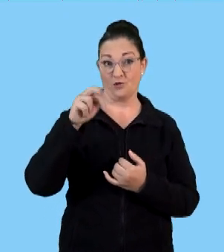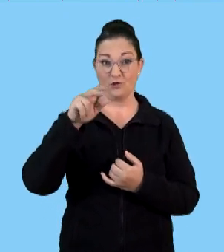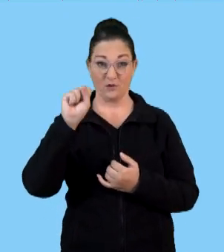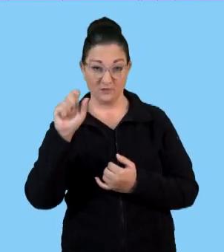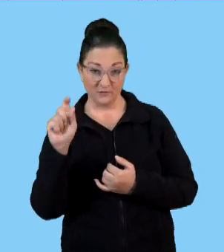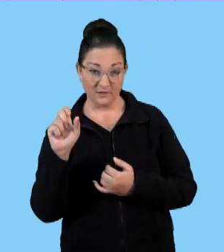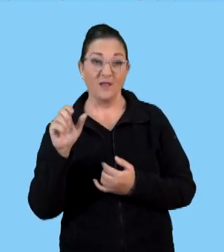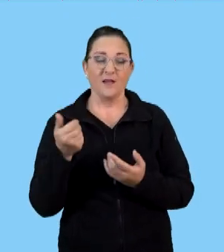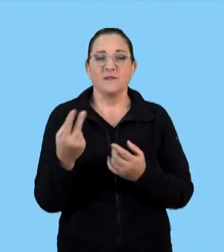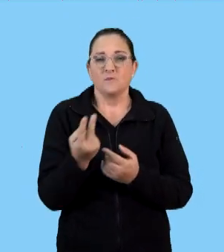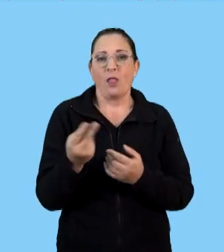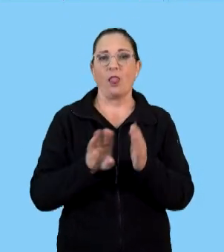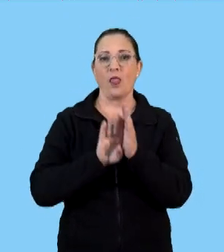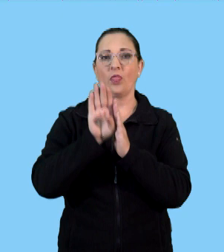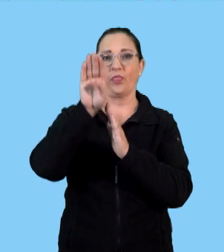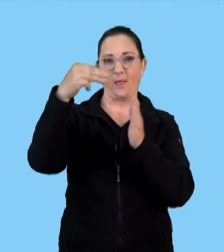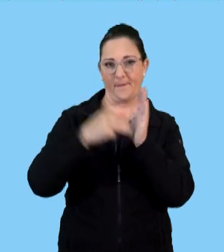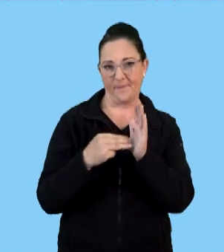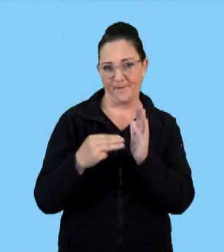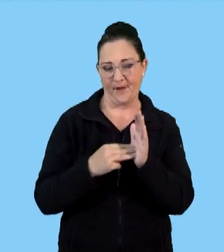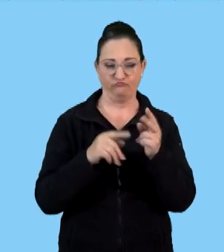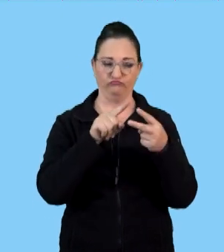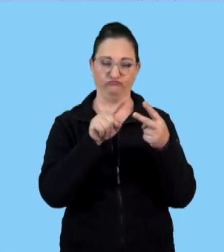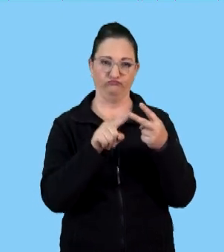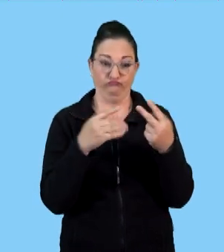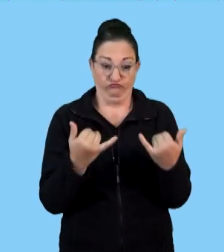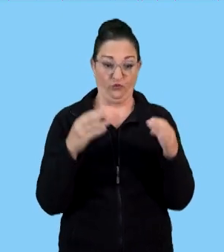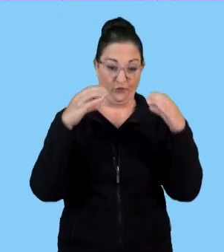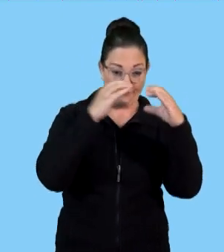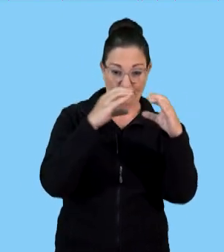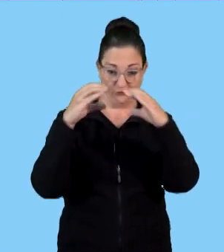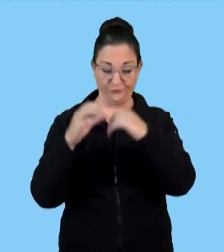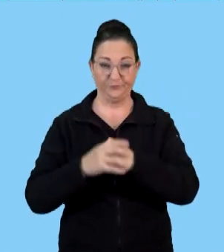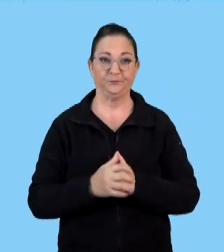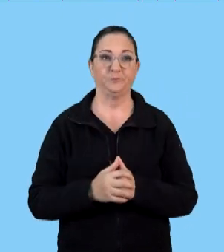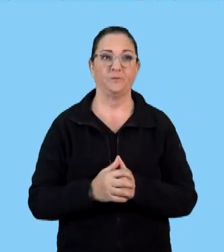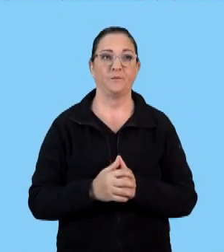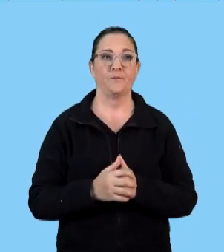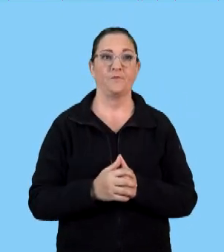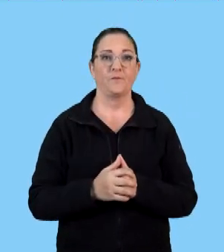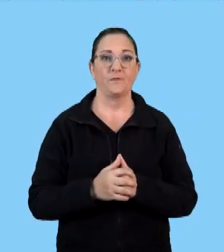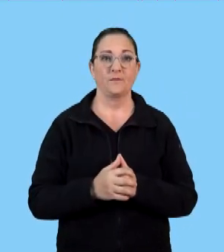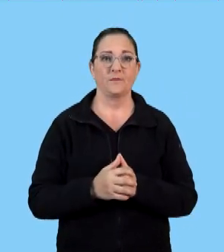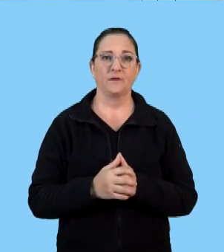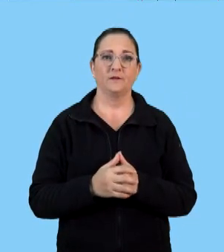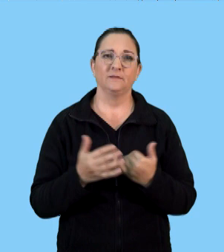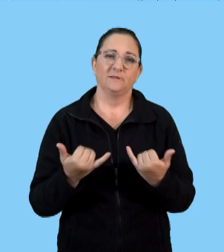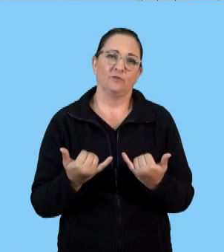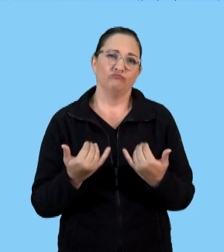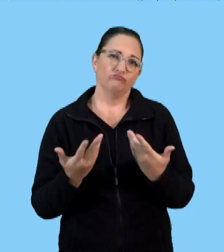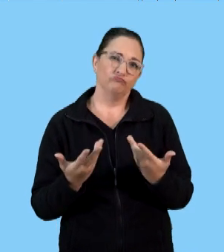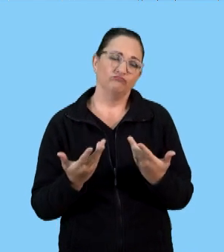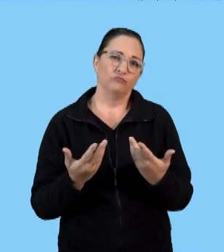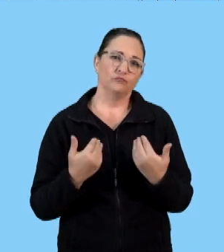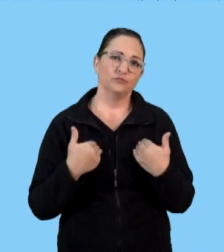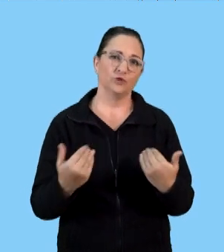on elevation maps. Okay, so that's the 2 things that we will be focusing on in today's lesson. Now let us look at